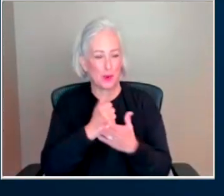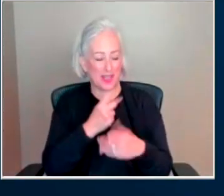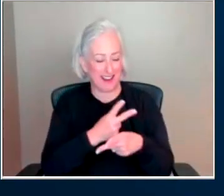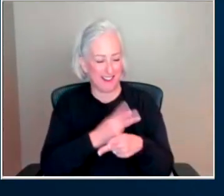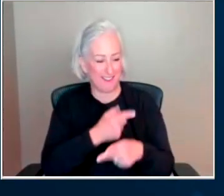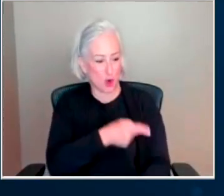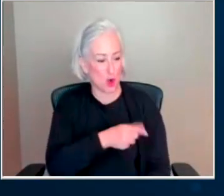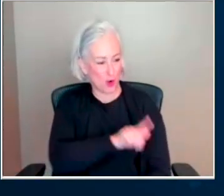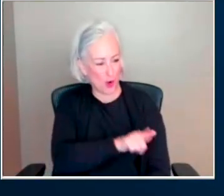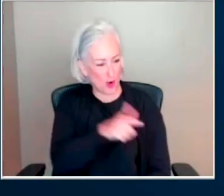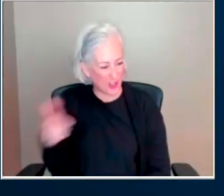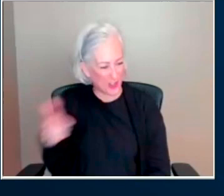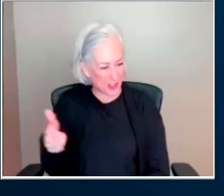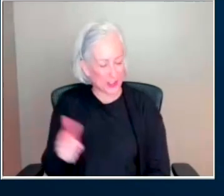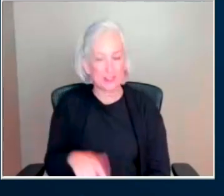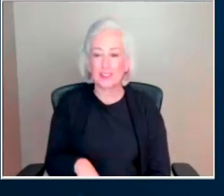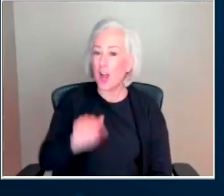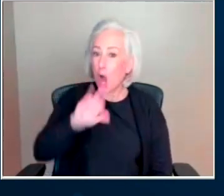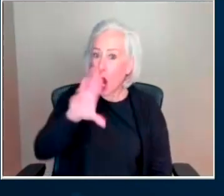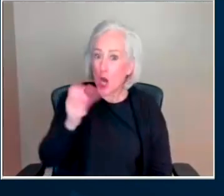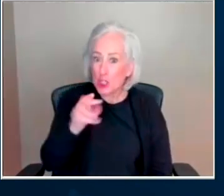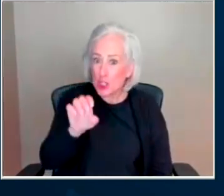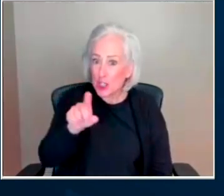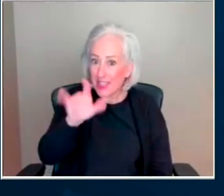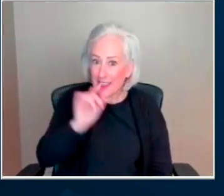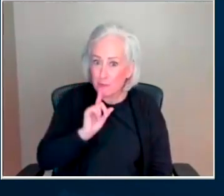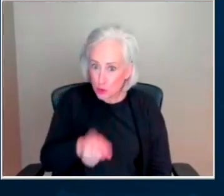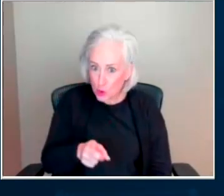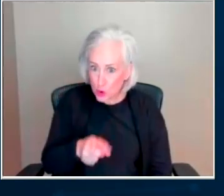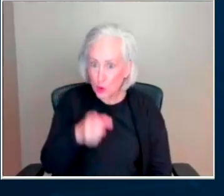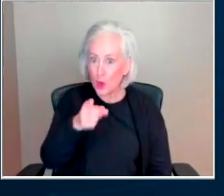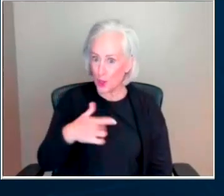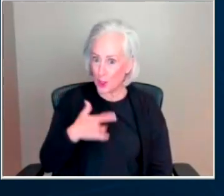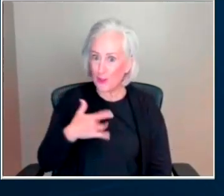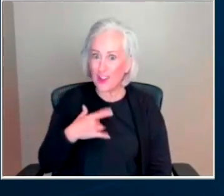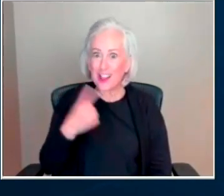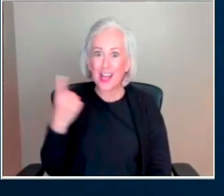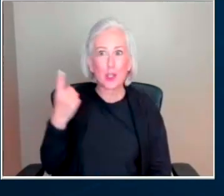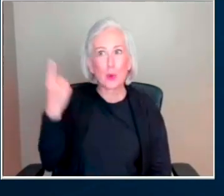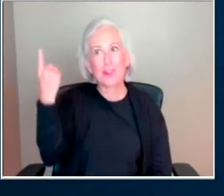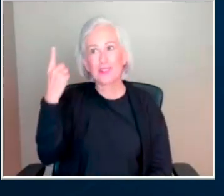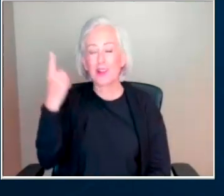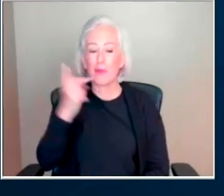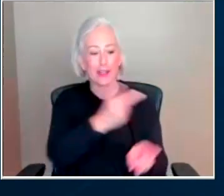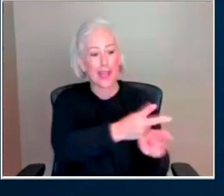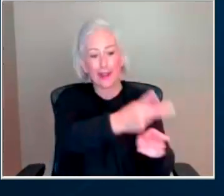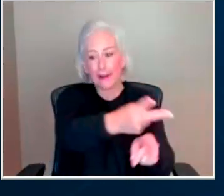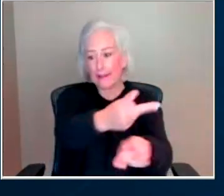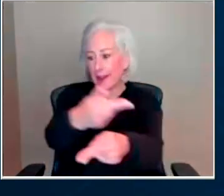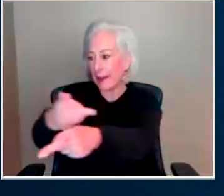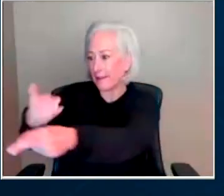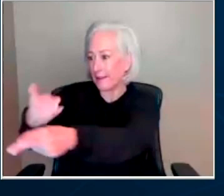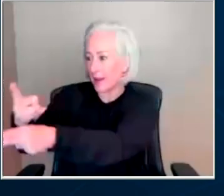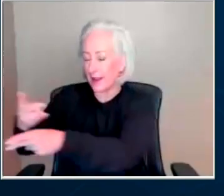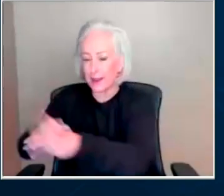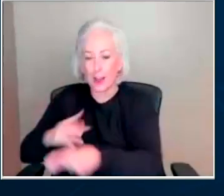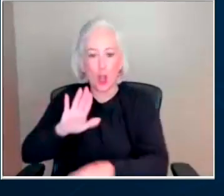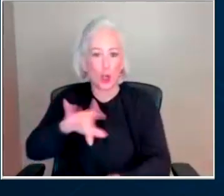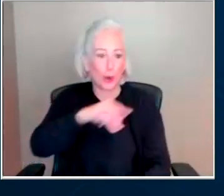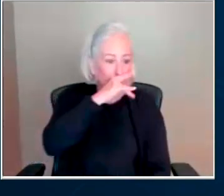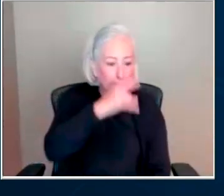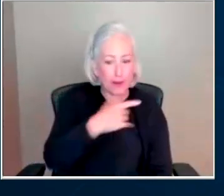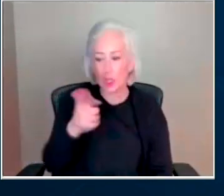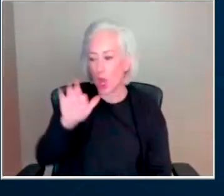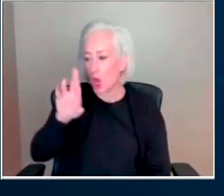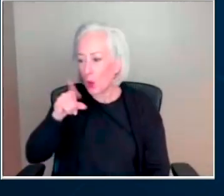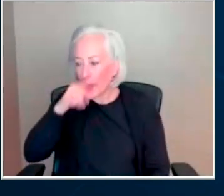Yep, Archie, is that true? Do you feel like you were somebody who just took care of people? You've got kids and grandkids, and